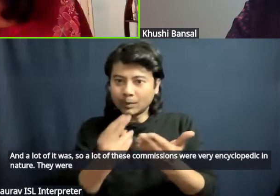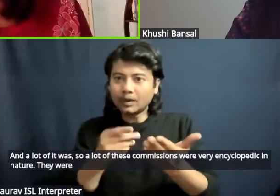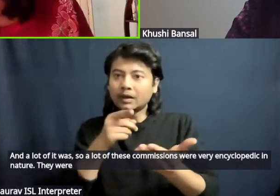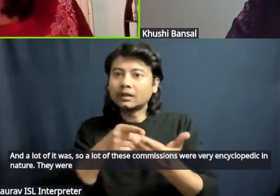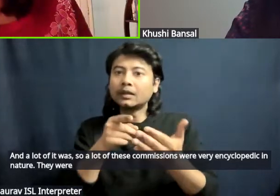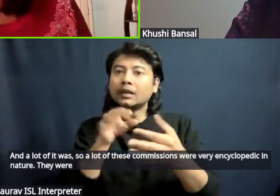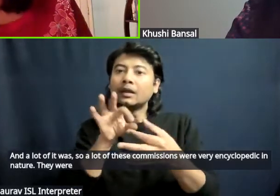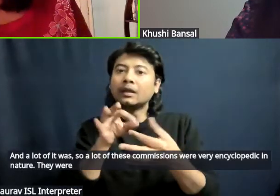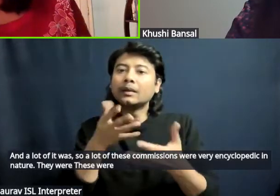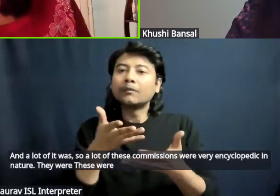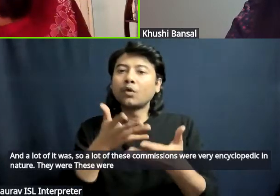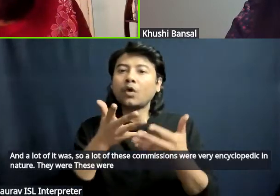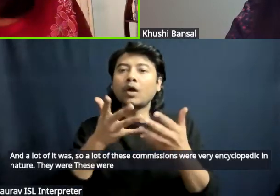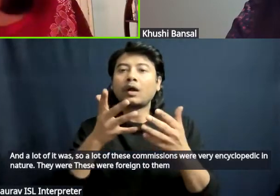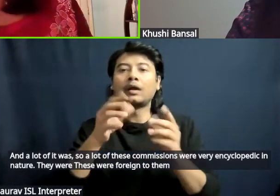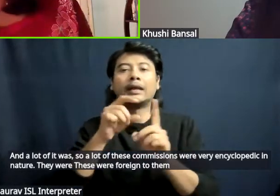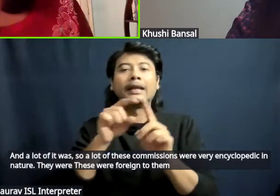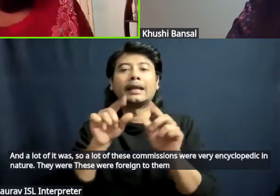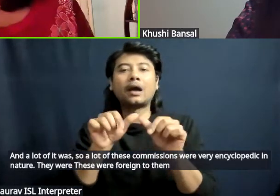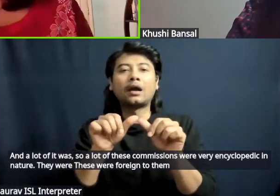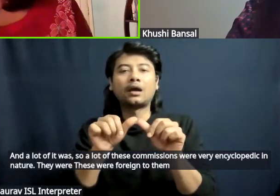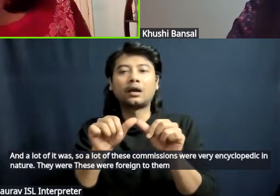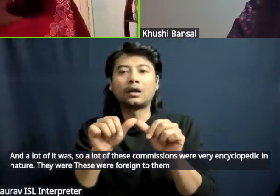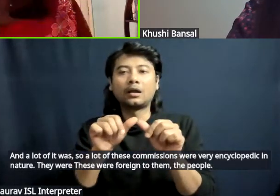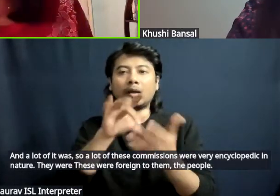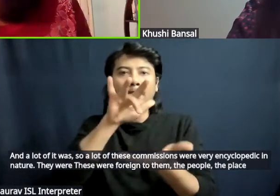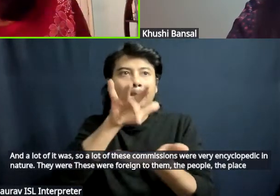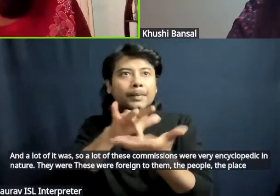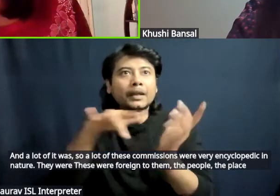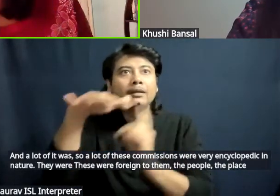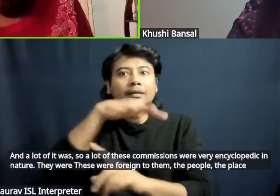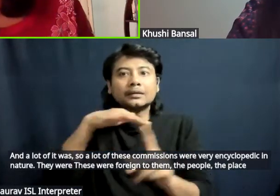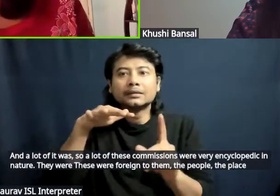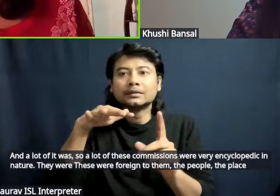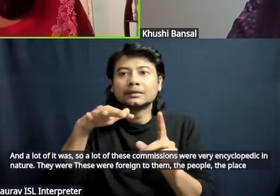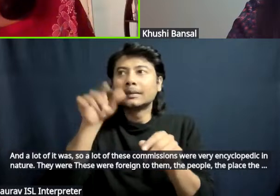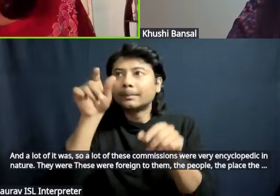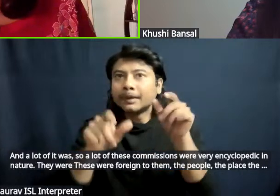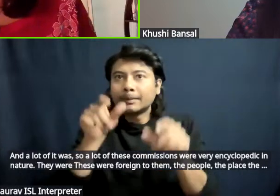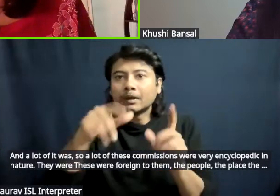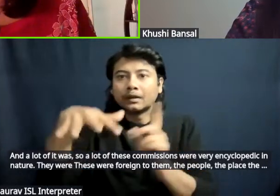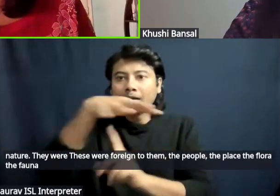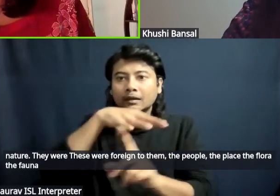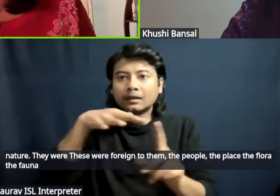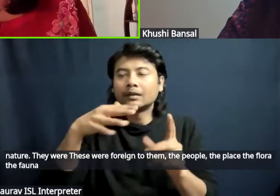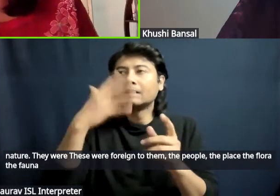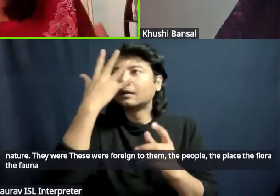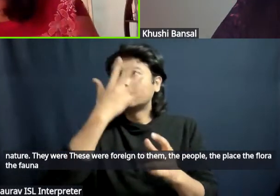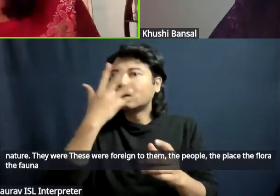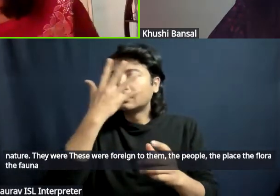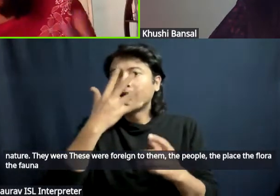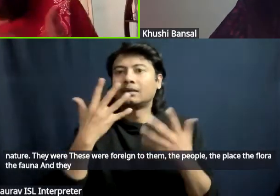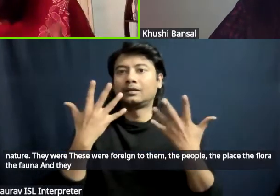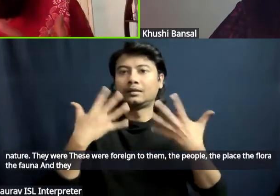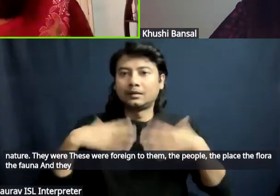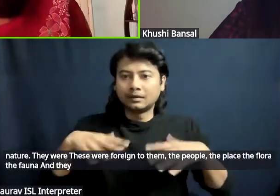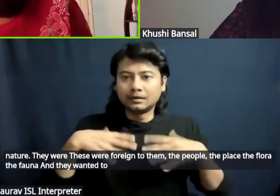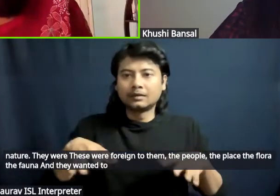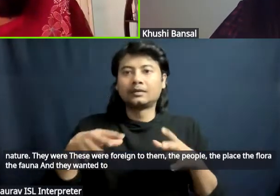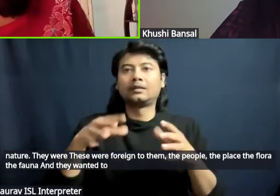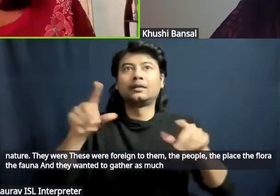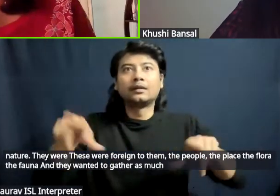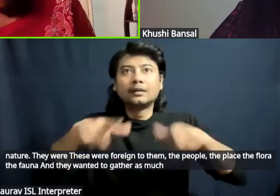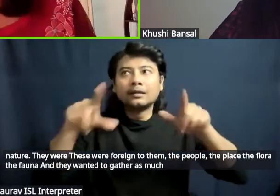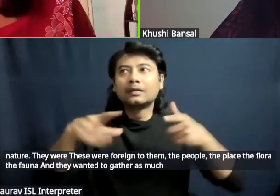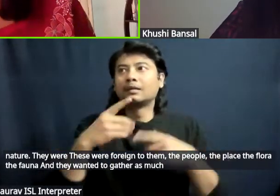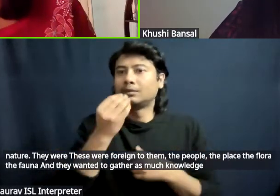foreign to them, the people, the place, the flora, the fauna, and they wanted to gather as much knowledge